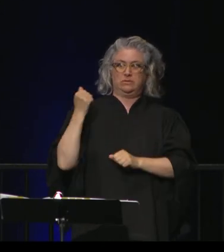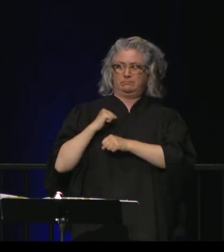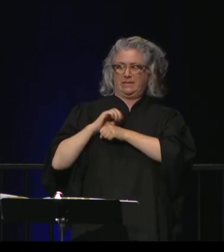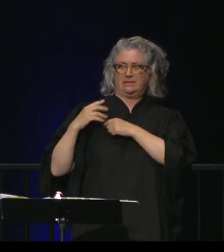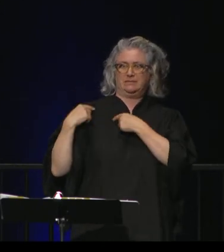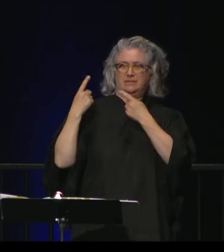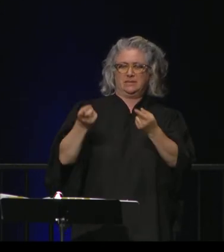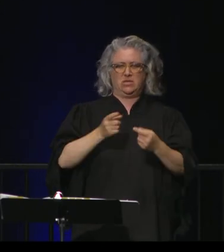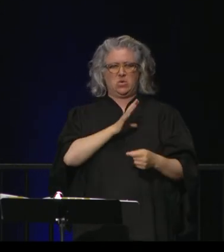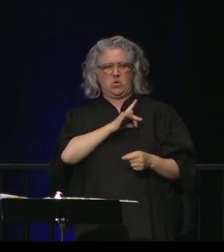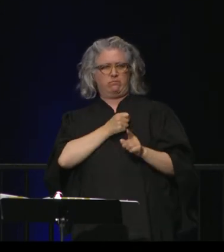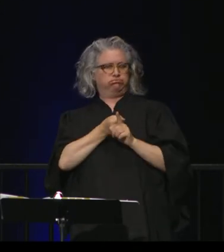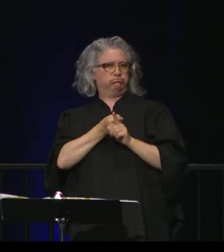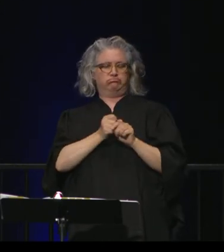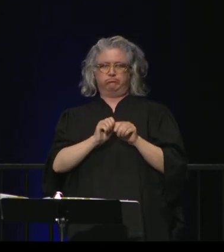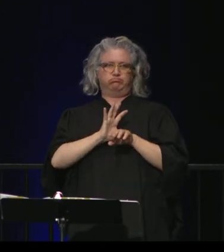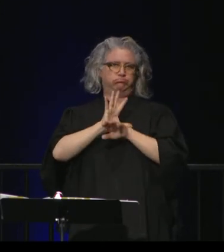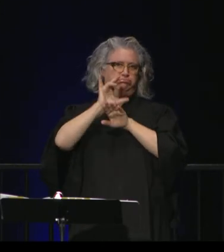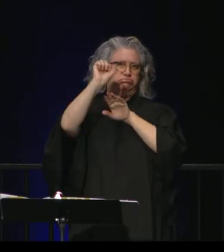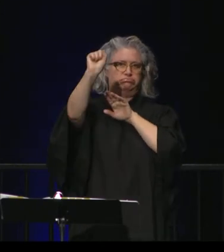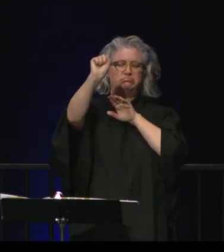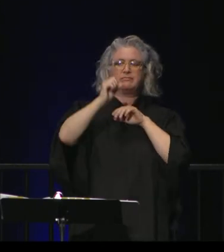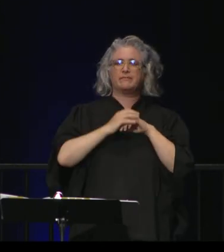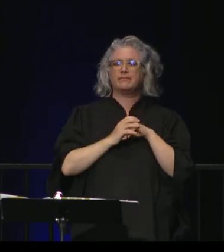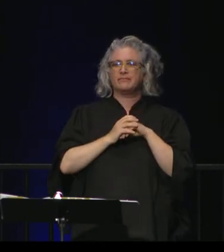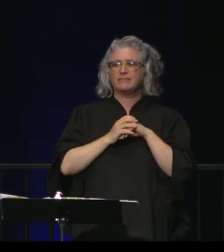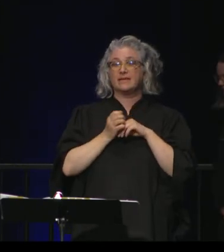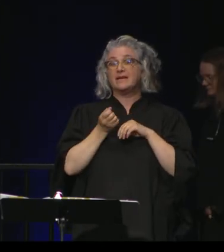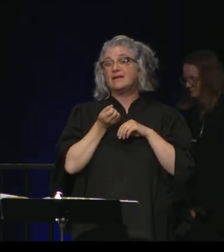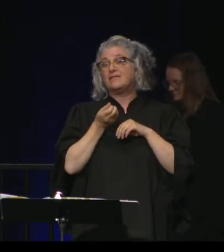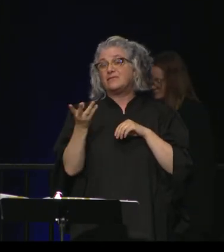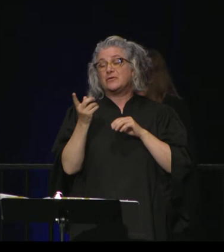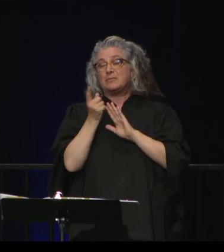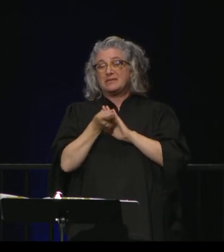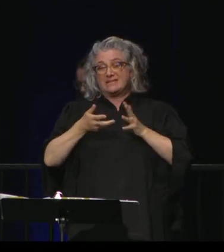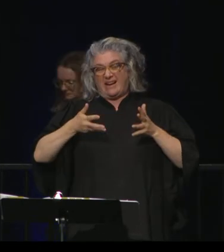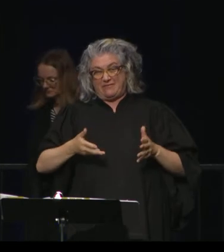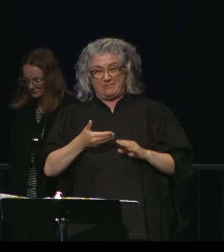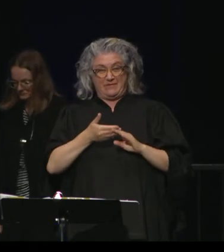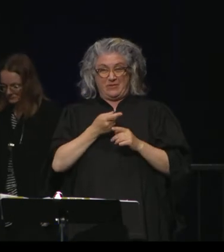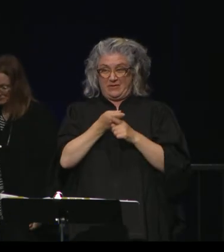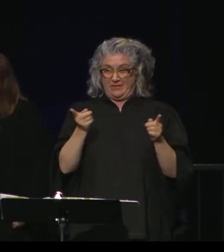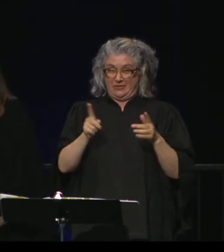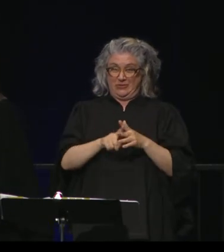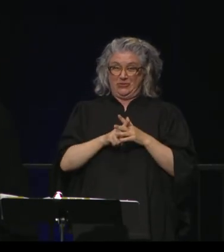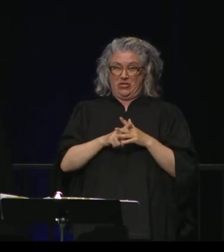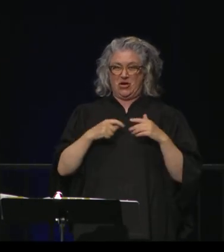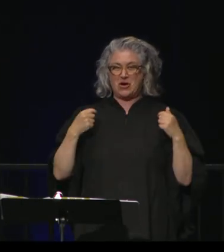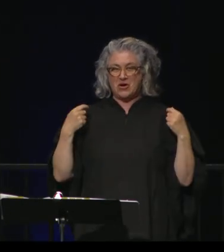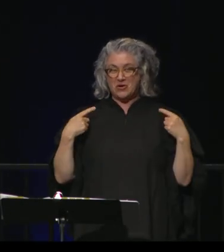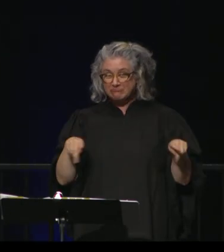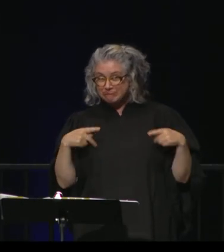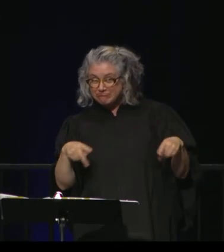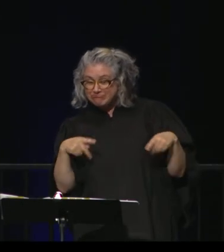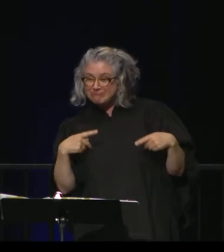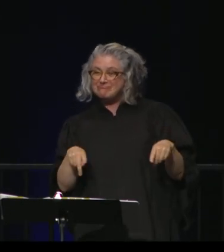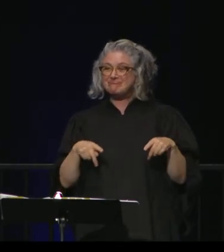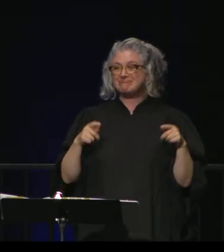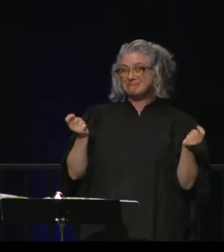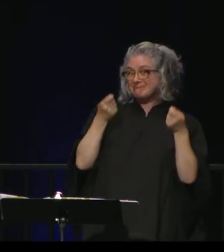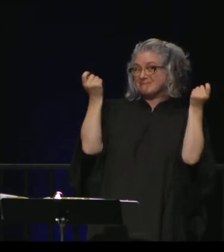In the few minutes remaining before this party really gets underway, I want to tell you a very short